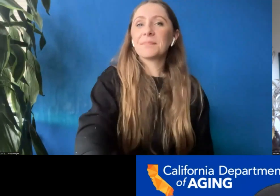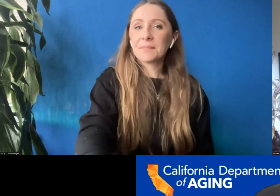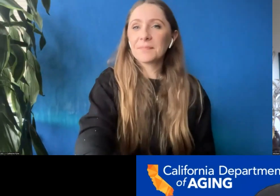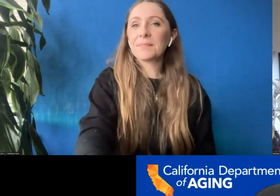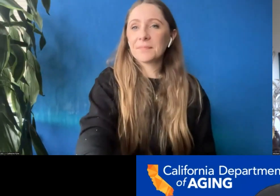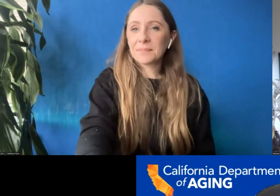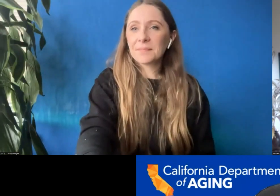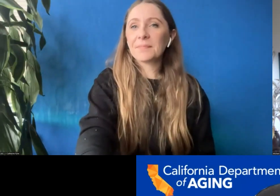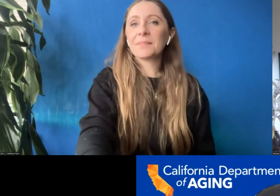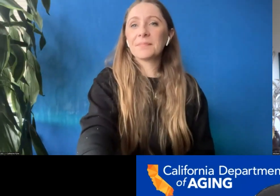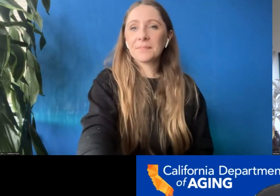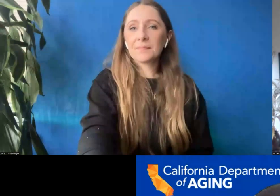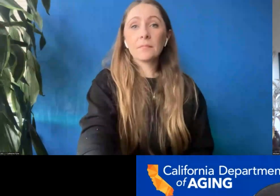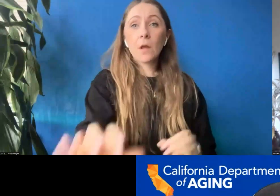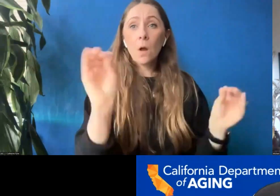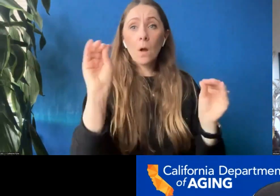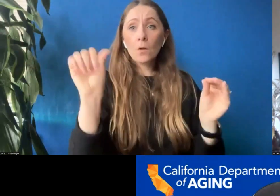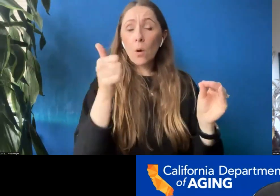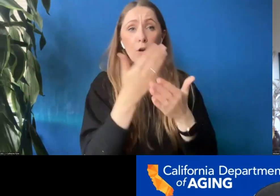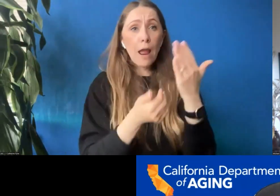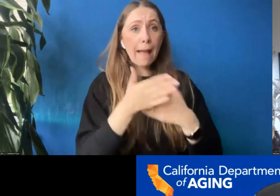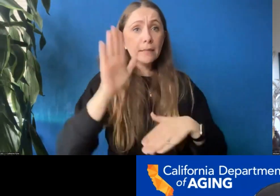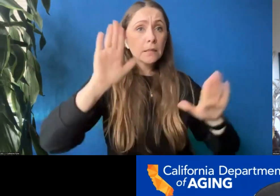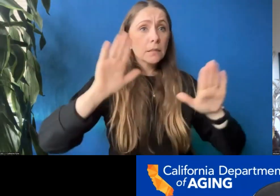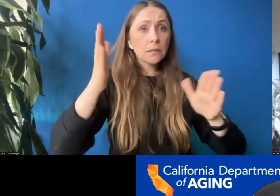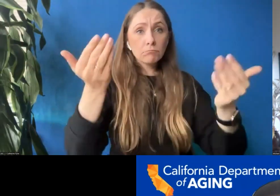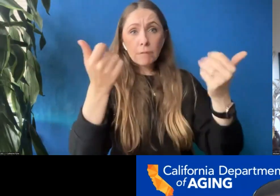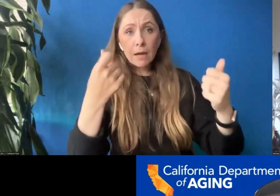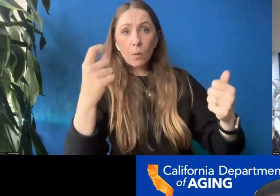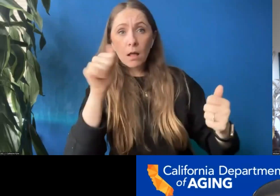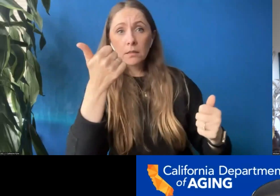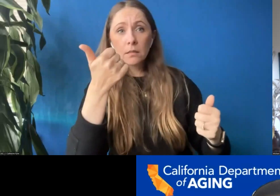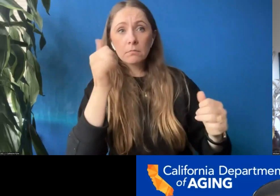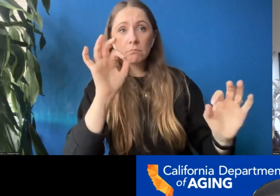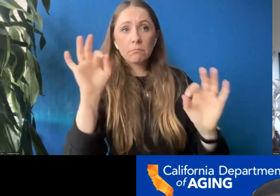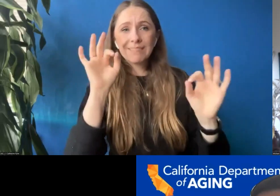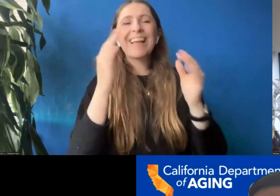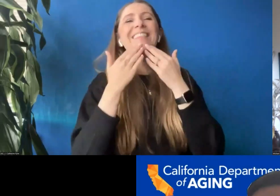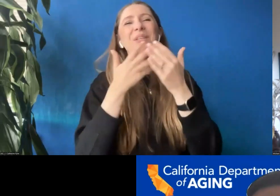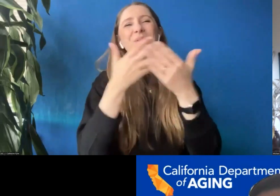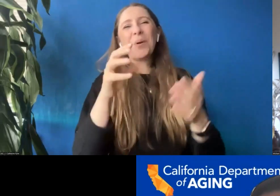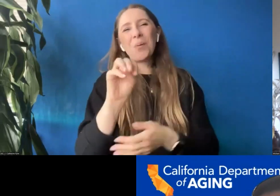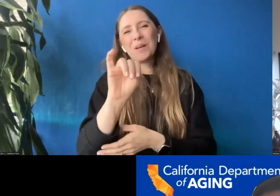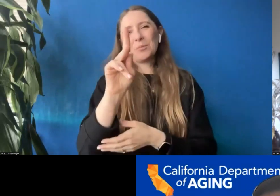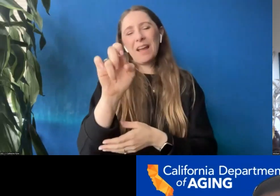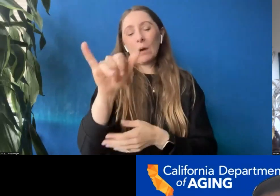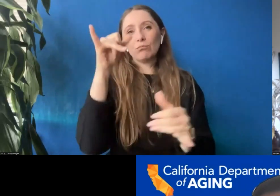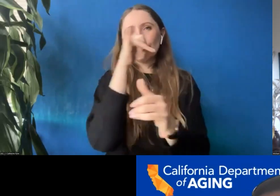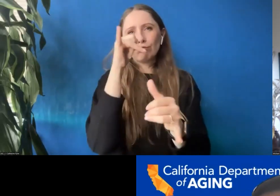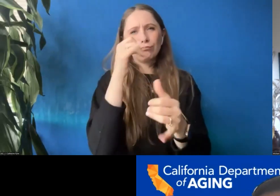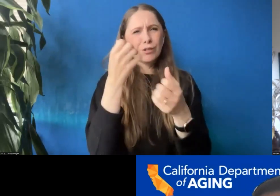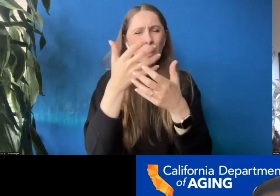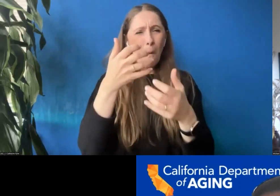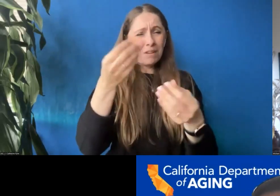Thank you, Mike. I don't see any of their hands, so kind of a last call for Mike. If not, thank you so much, Mike. That was very informative. Appreciate your